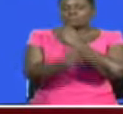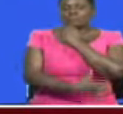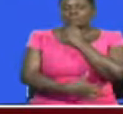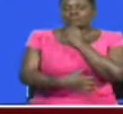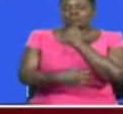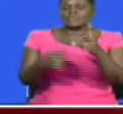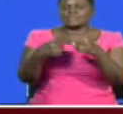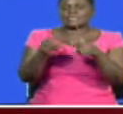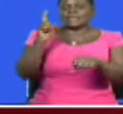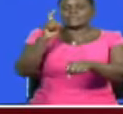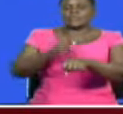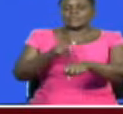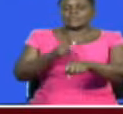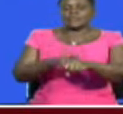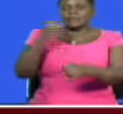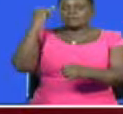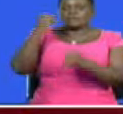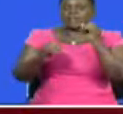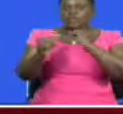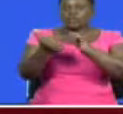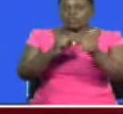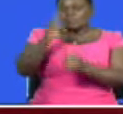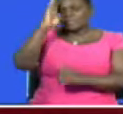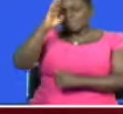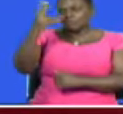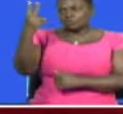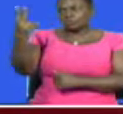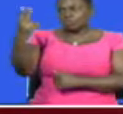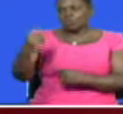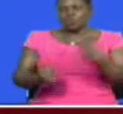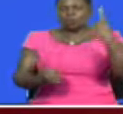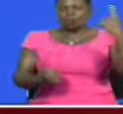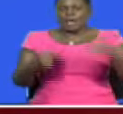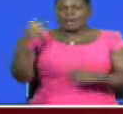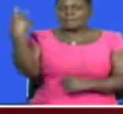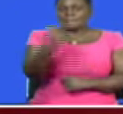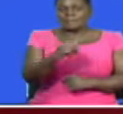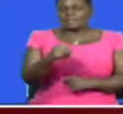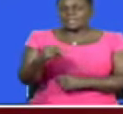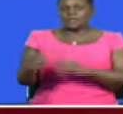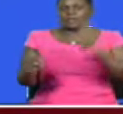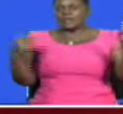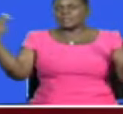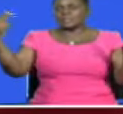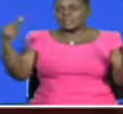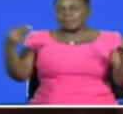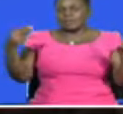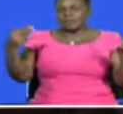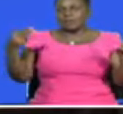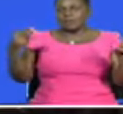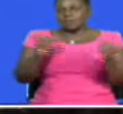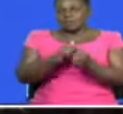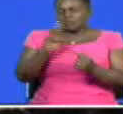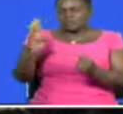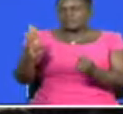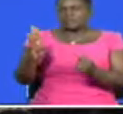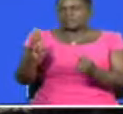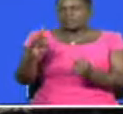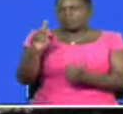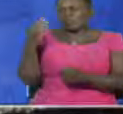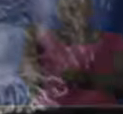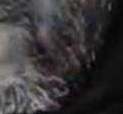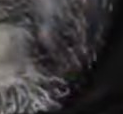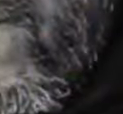to the season. Ten Hag's final game was Sunday's 2-1 defeat by West Ham that left the club 14th in the Premier League with